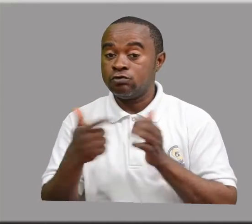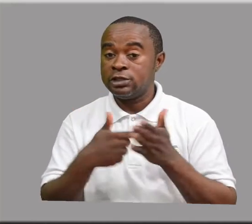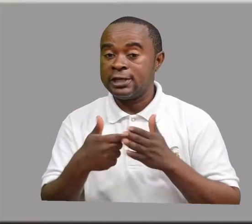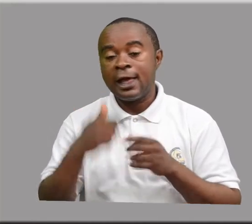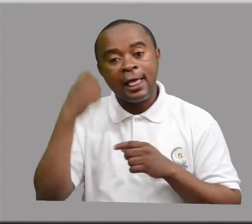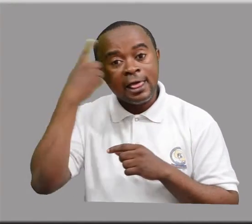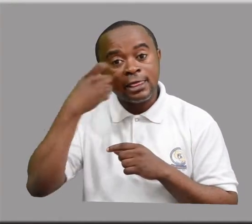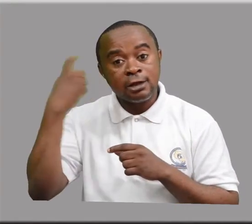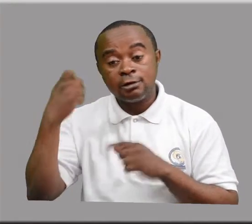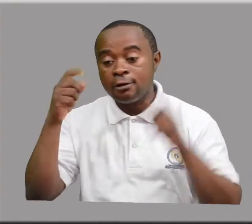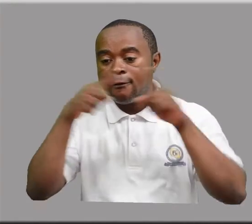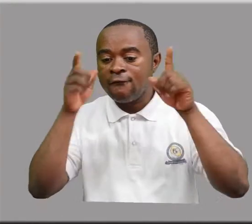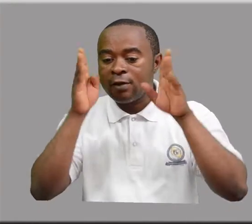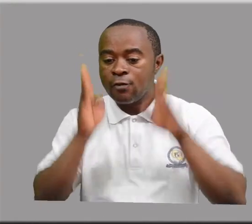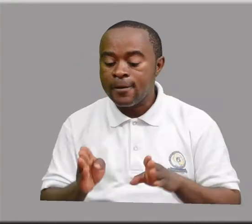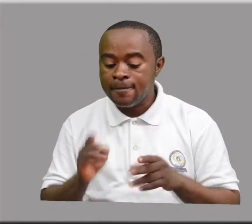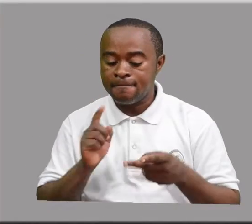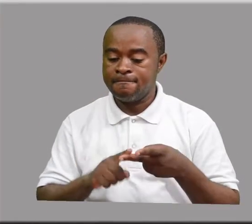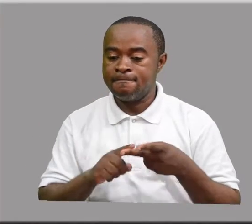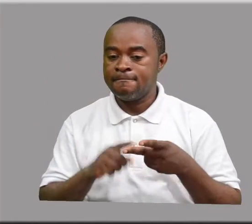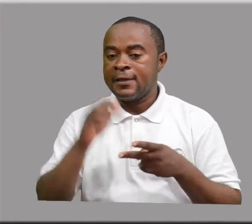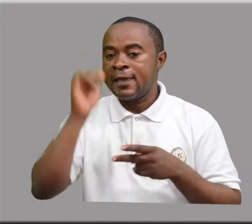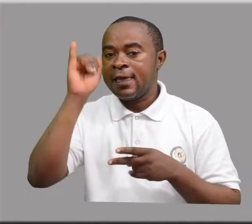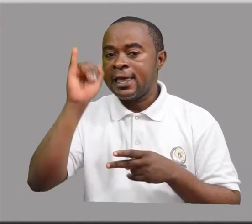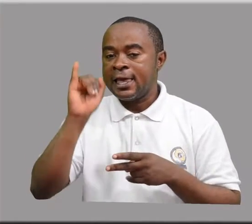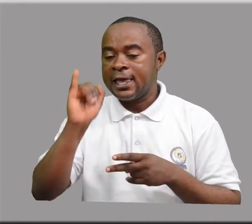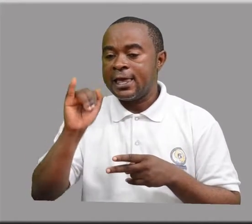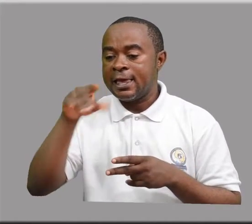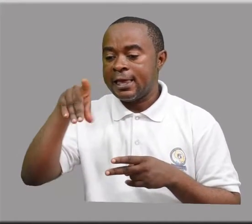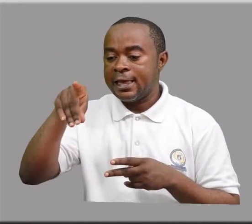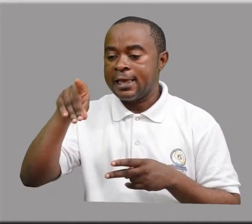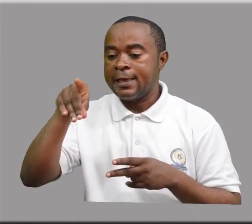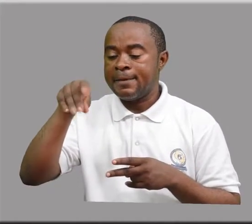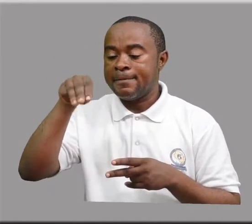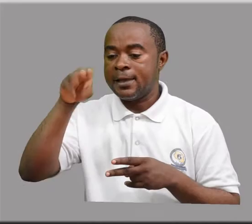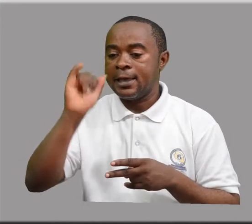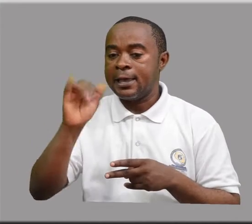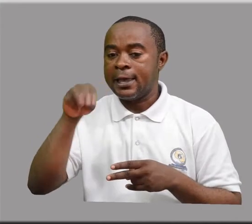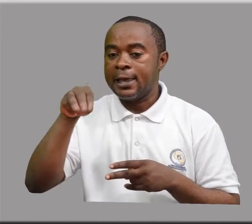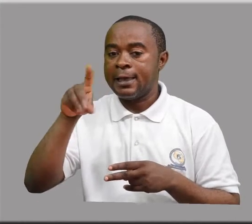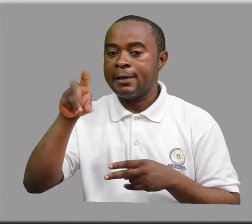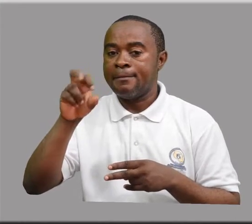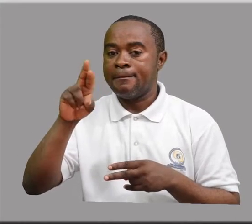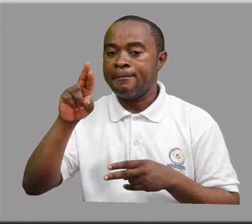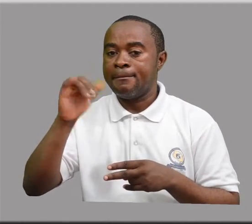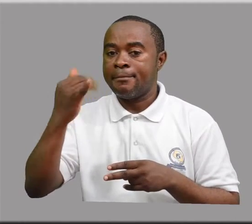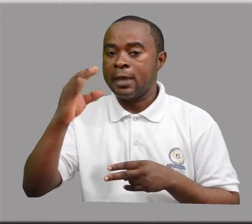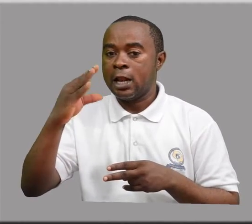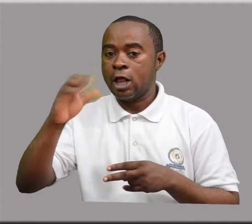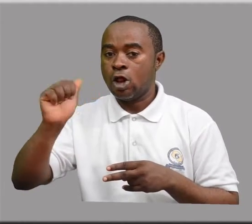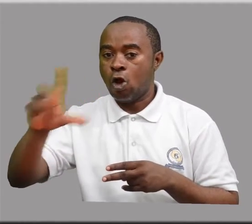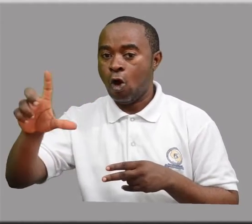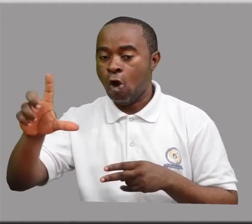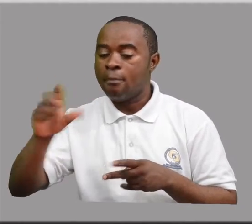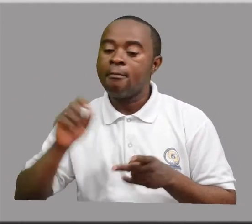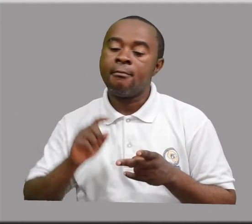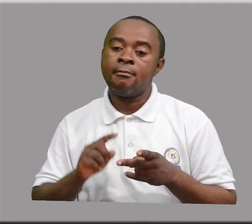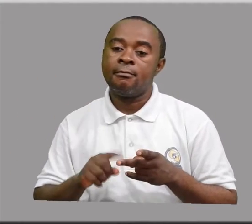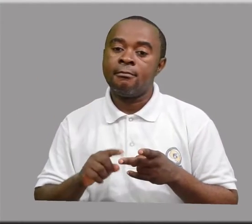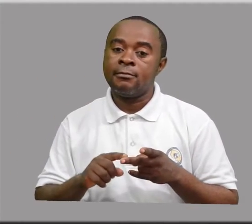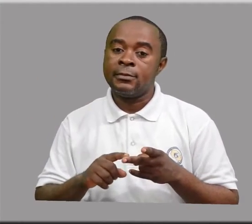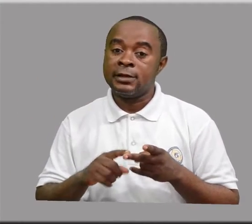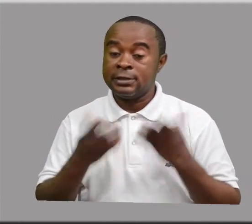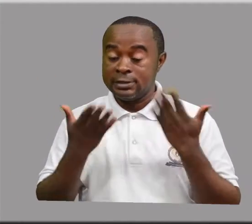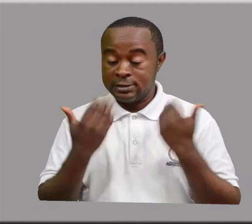framework, empirical literature, and conceptual framework. In chapter 3, you have research